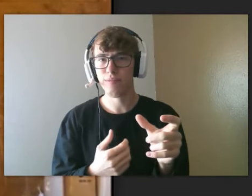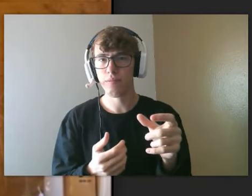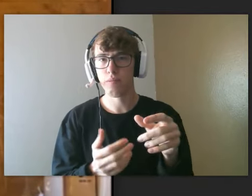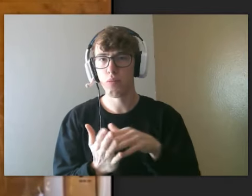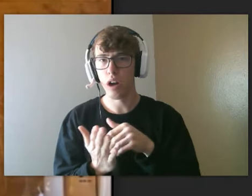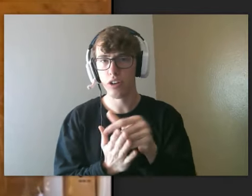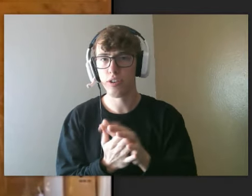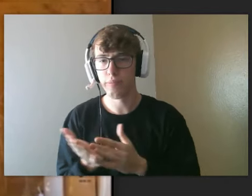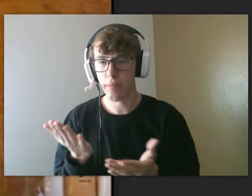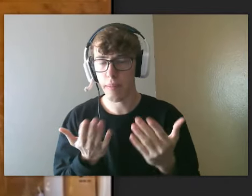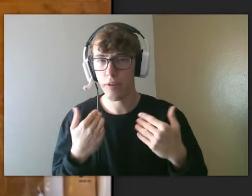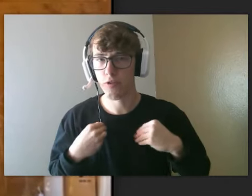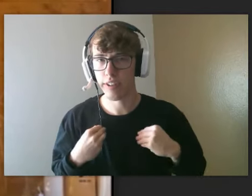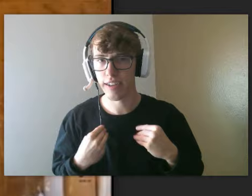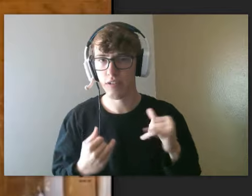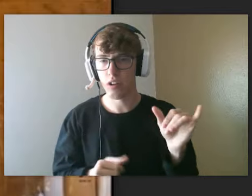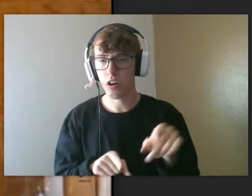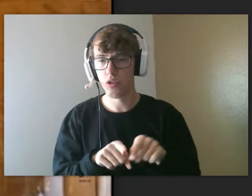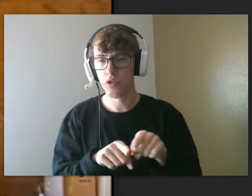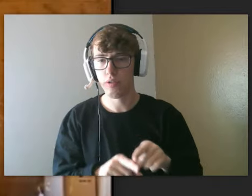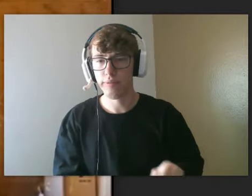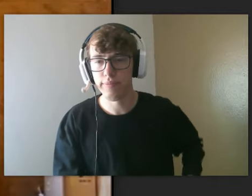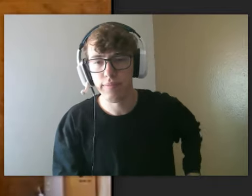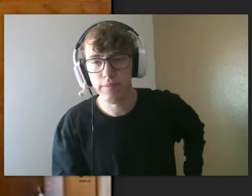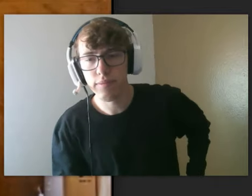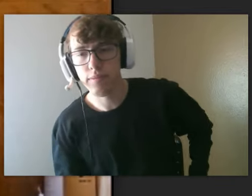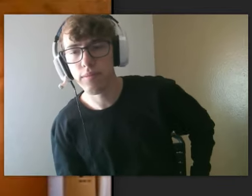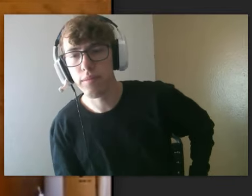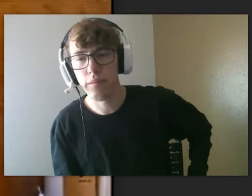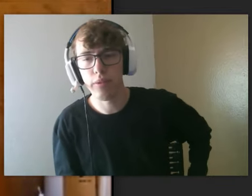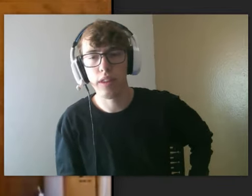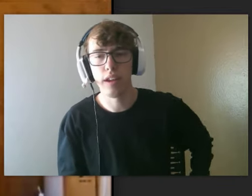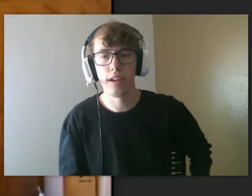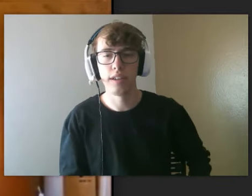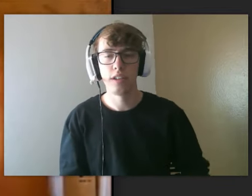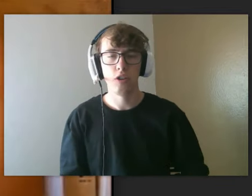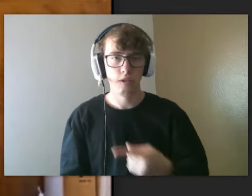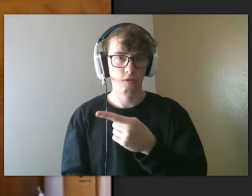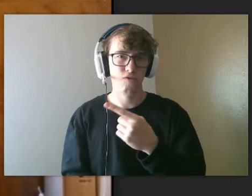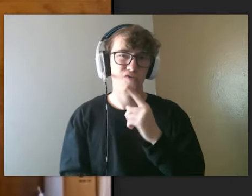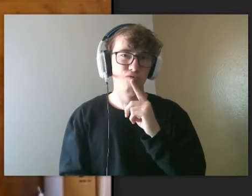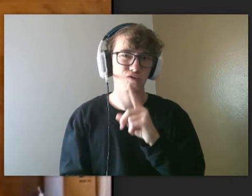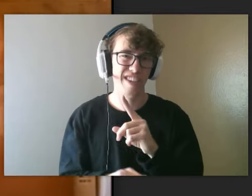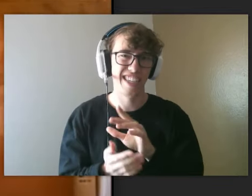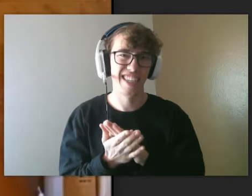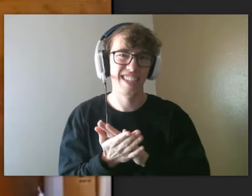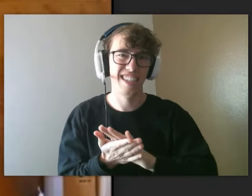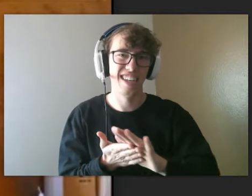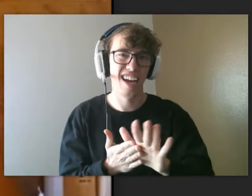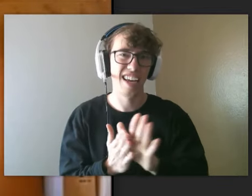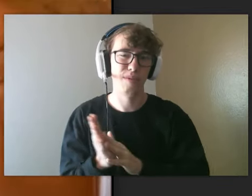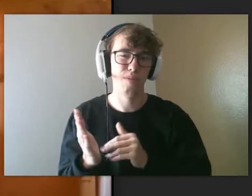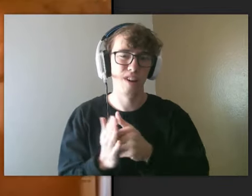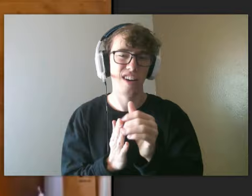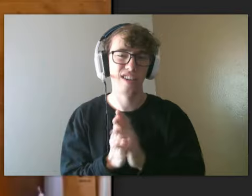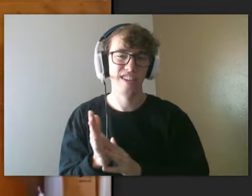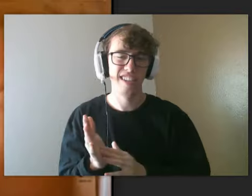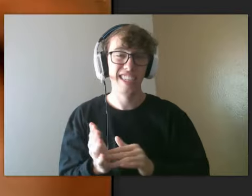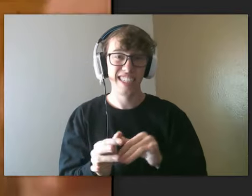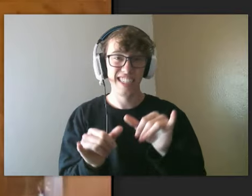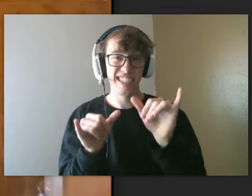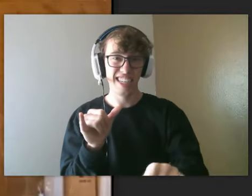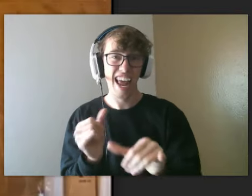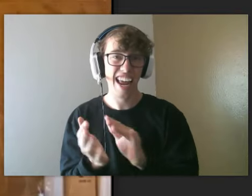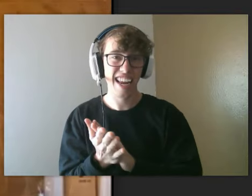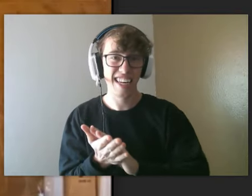synthetic golden Taklon brushes. They're also really nice, but they'll only stay really nice as long